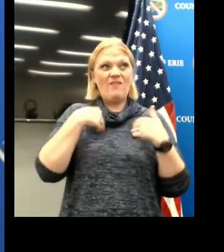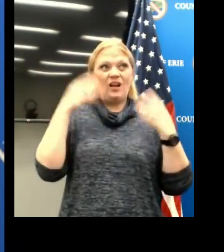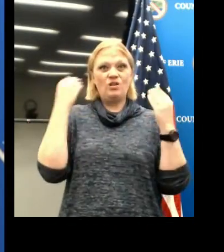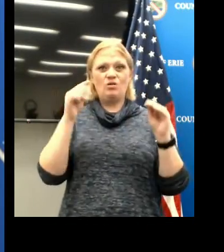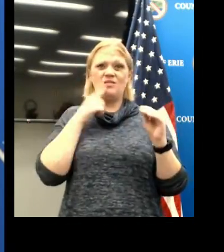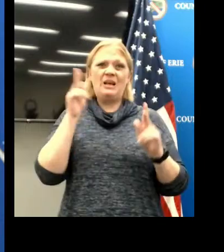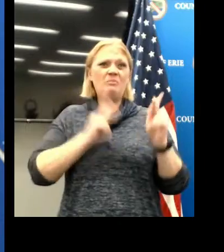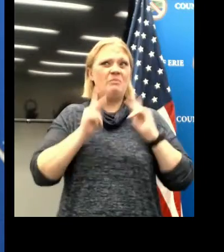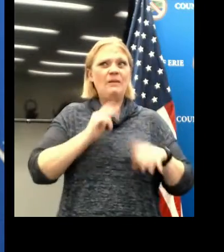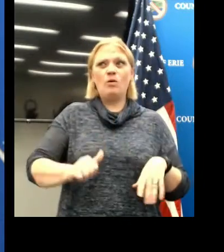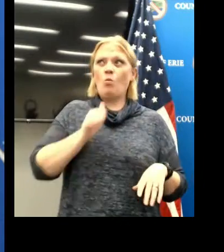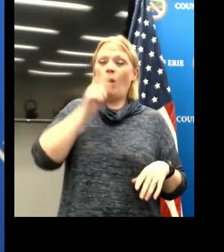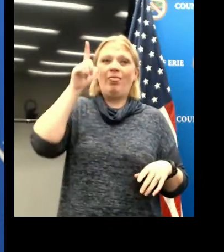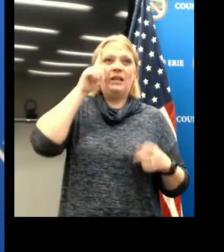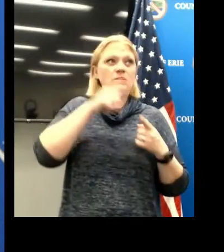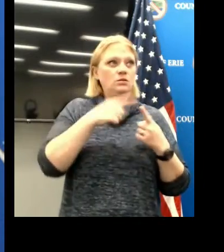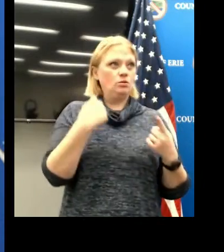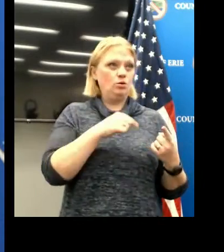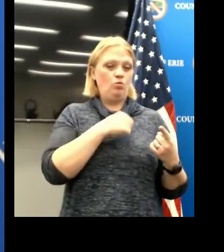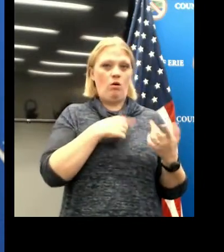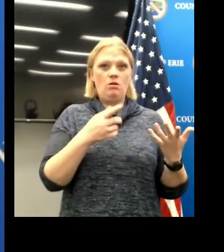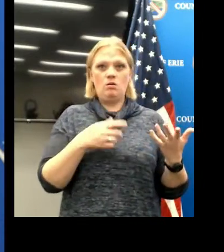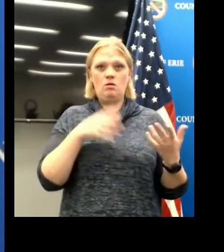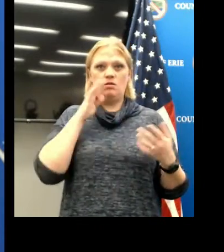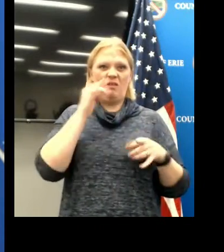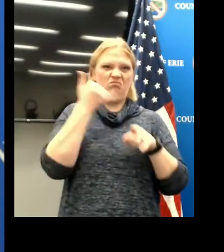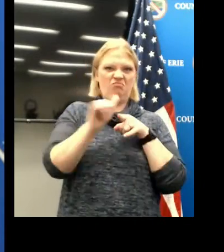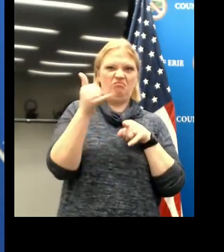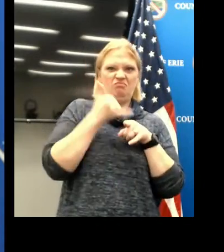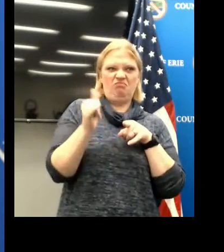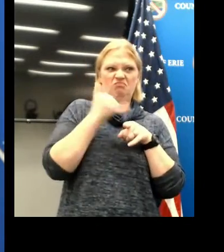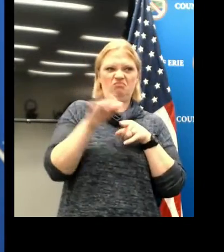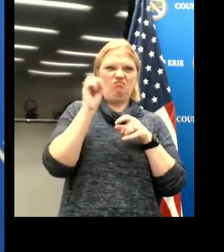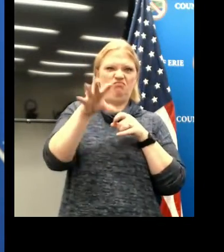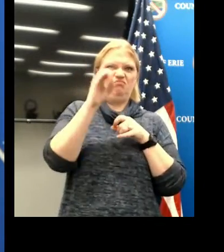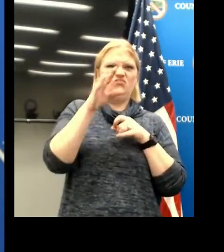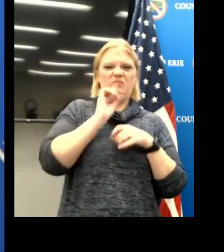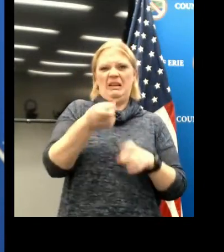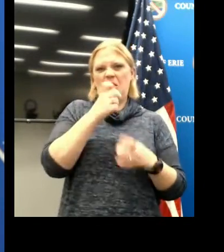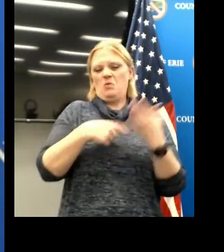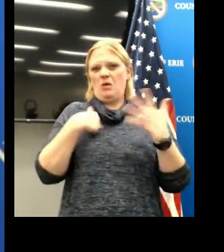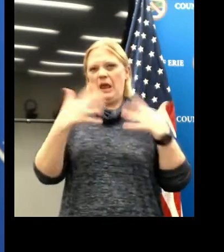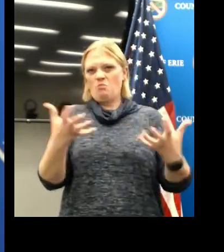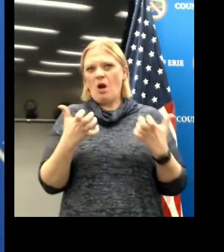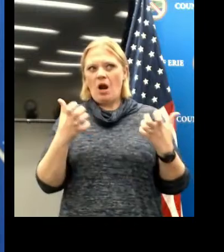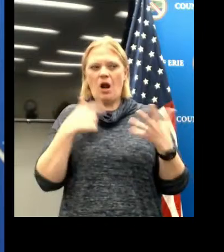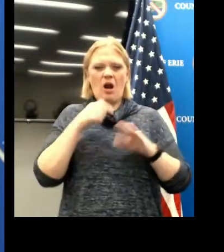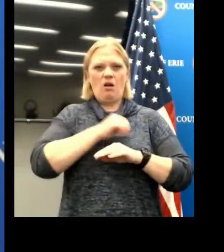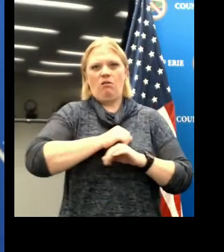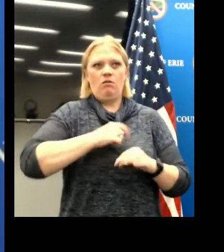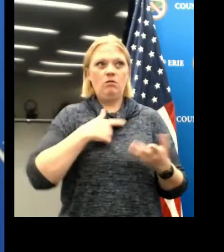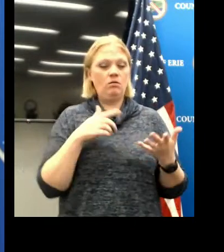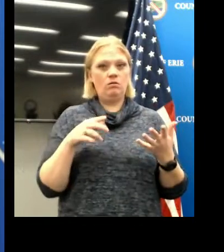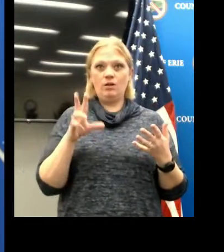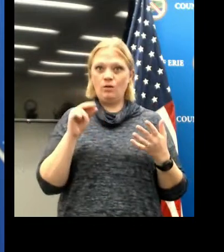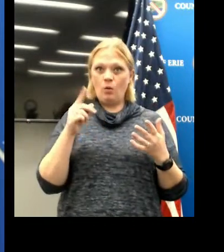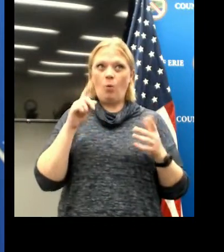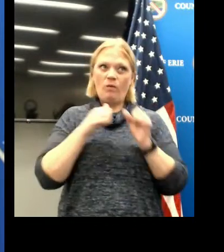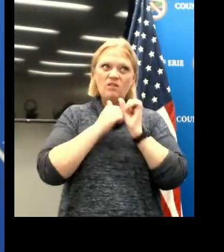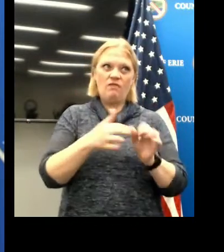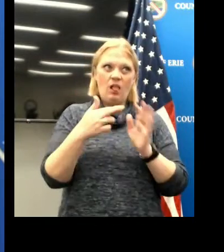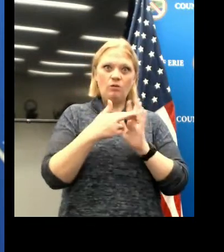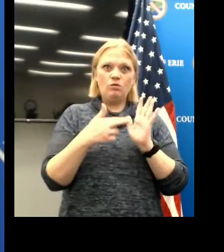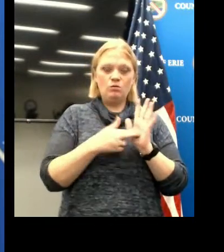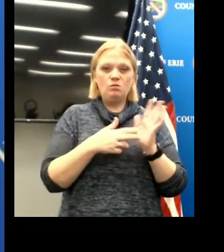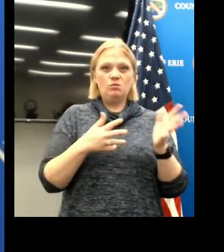people just won't listen to us. They'll swear and they'll say, just give me what I want. But no, we've got to follow the rules.